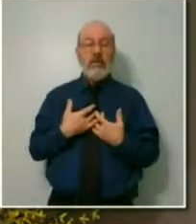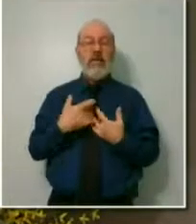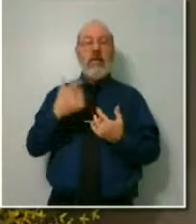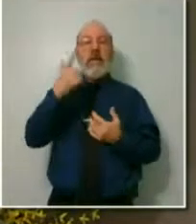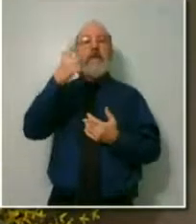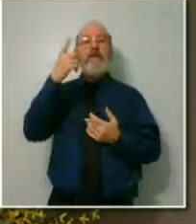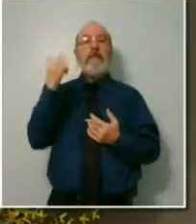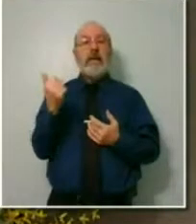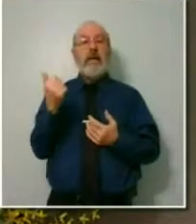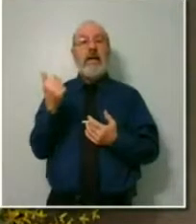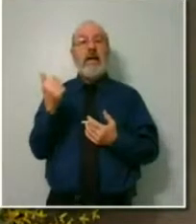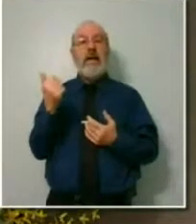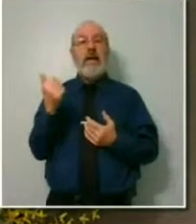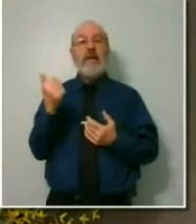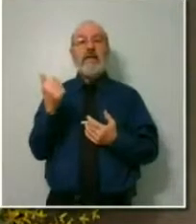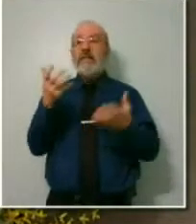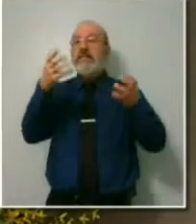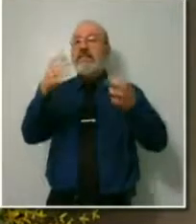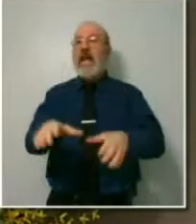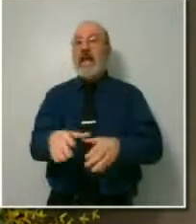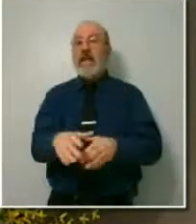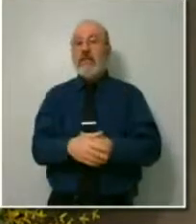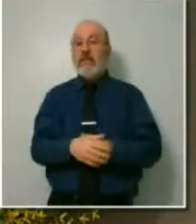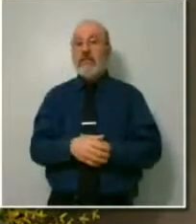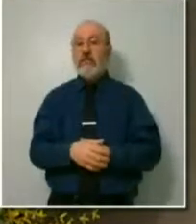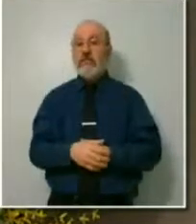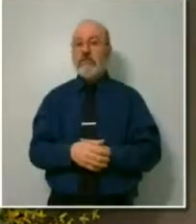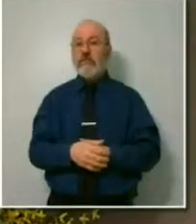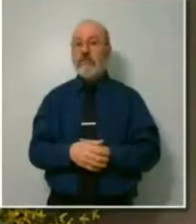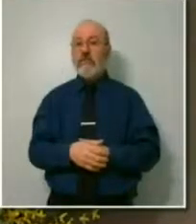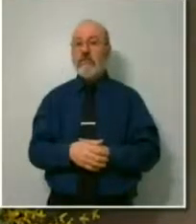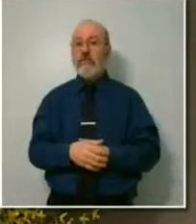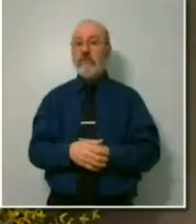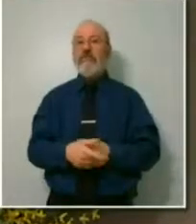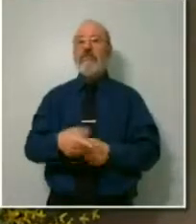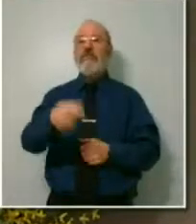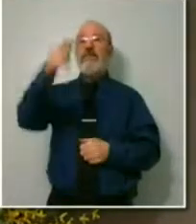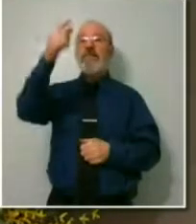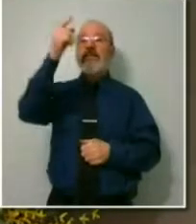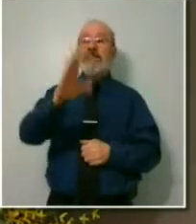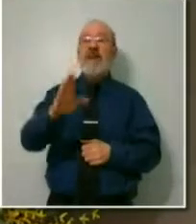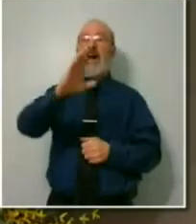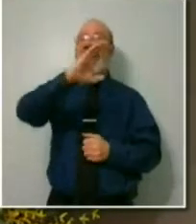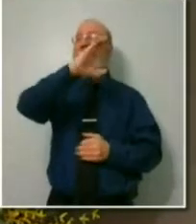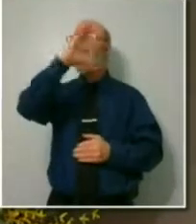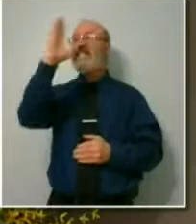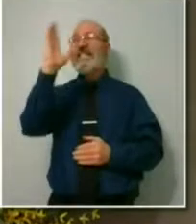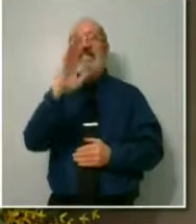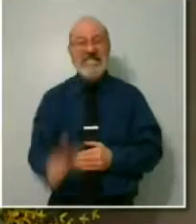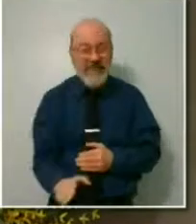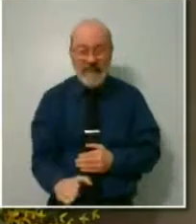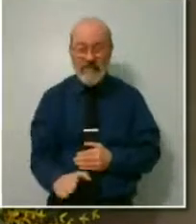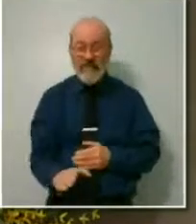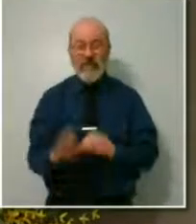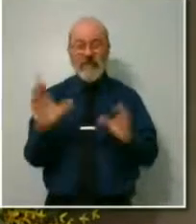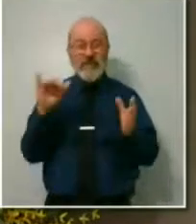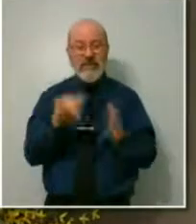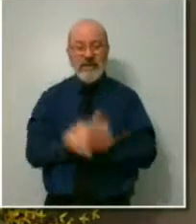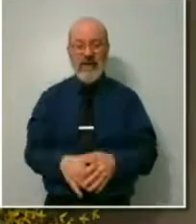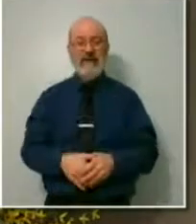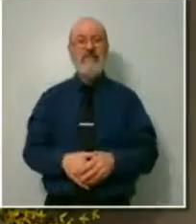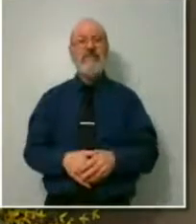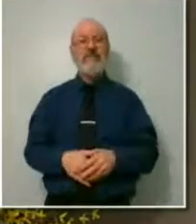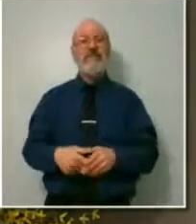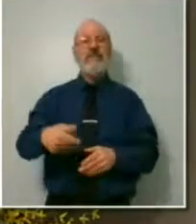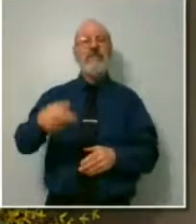it's totally chance. Are you with me? God never does that. God is totally